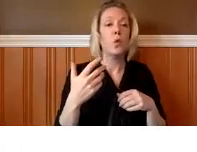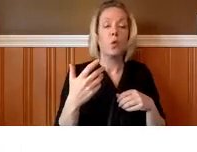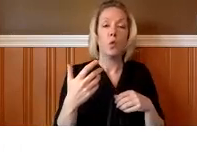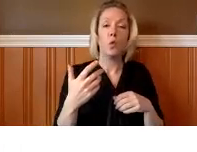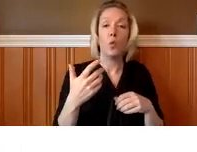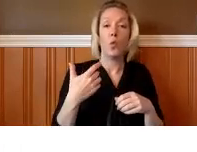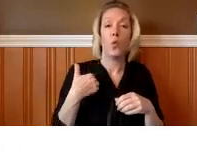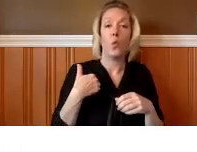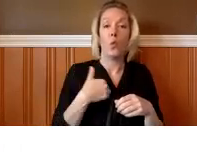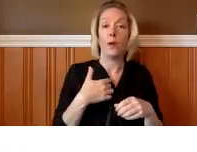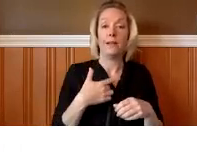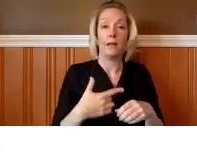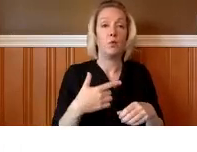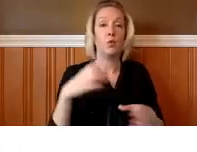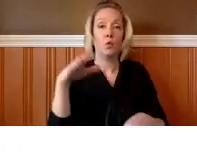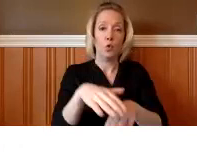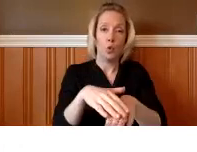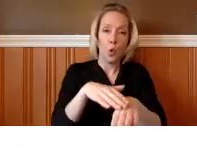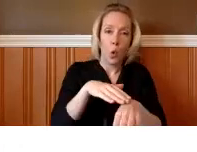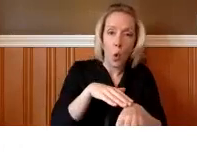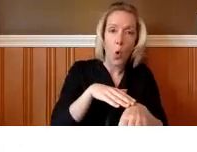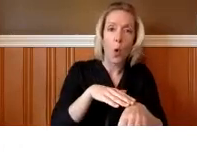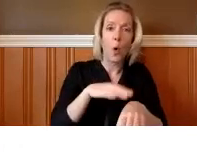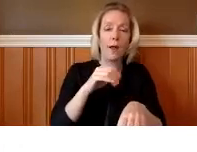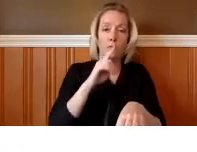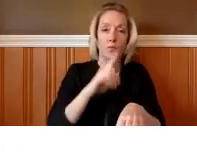and isolate signs when we are teaching a new learner.